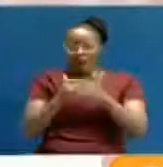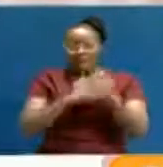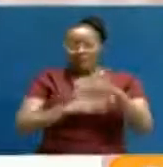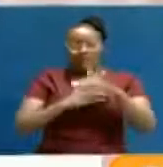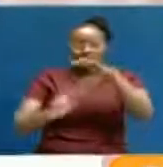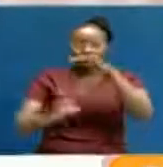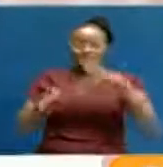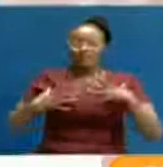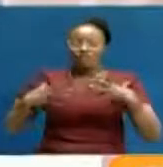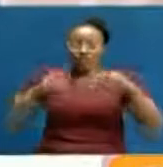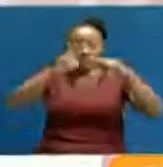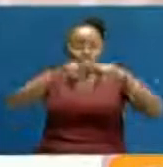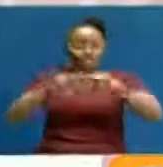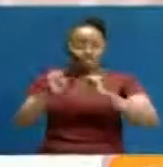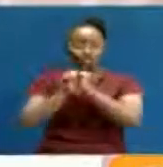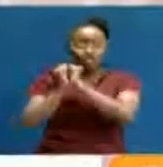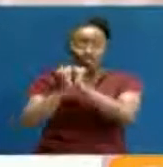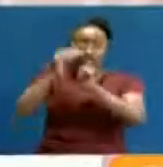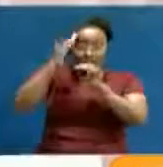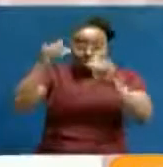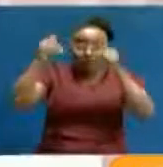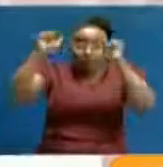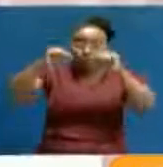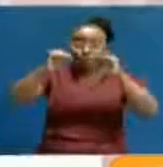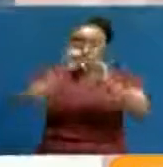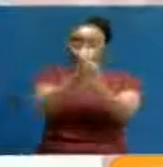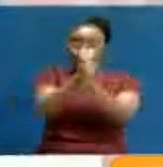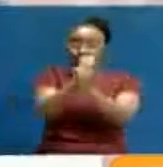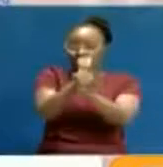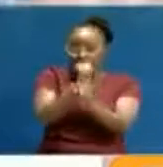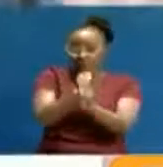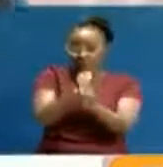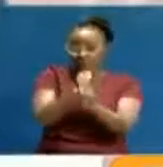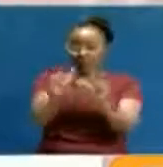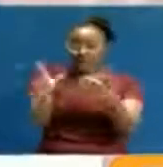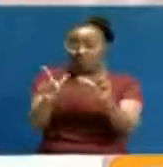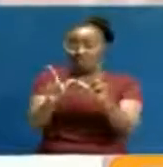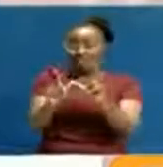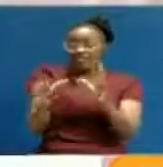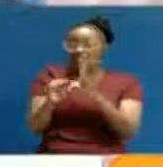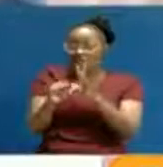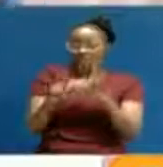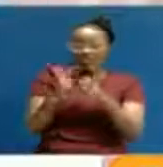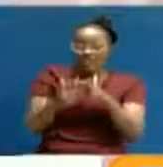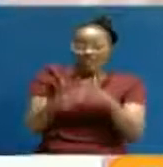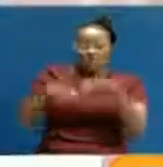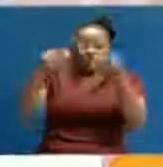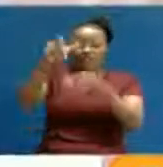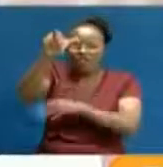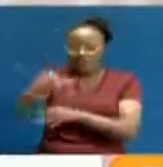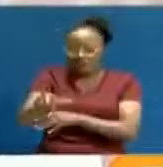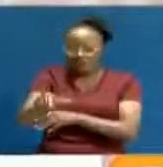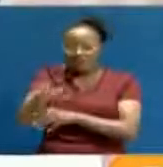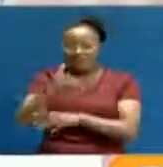wa afya wakae, wajue vile wanaweza kufanya certificate ikiwa issued Tanzania, kama mtu amekuwa